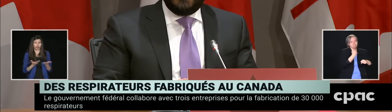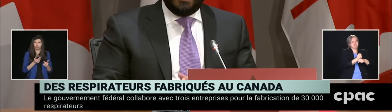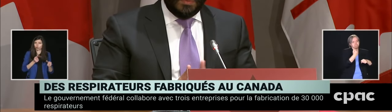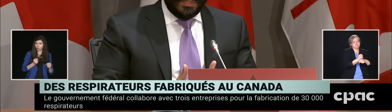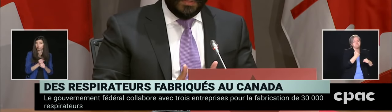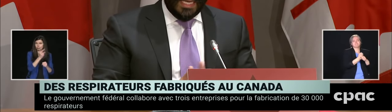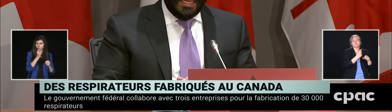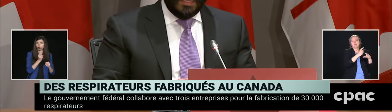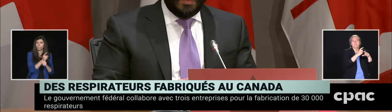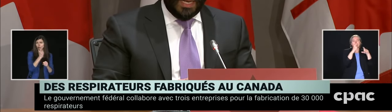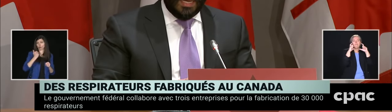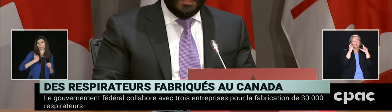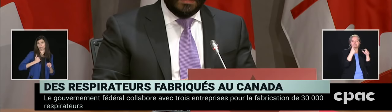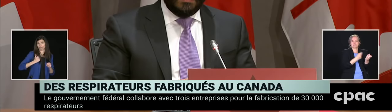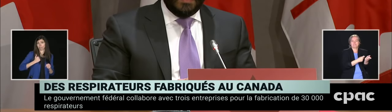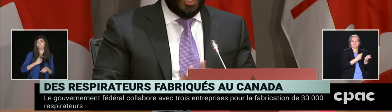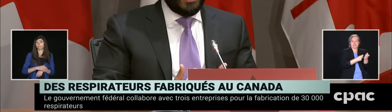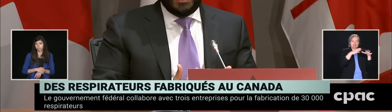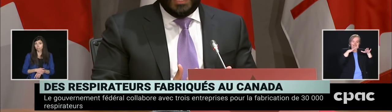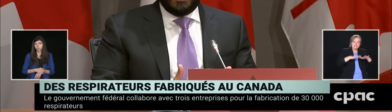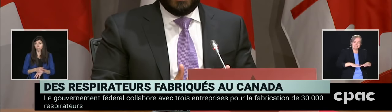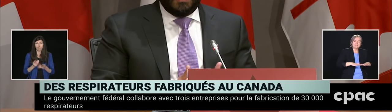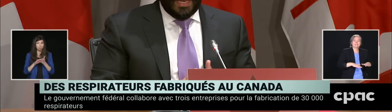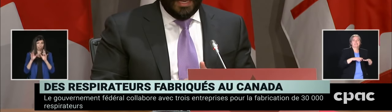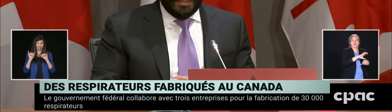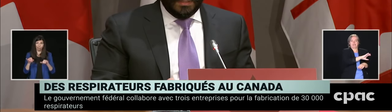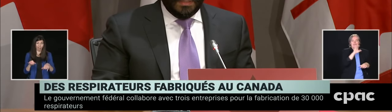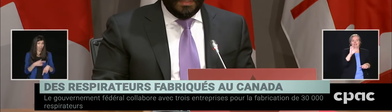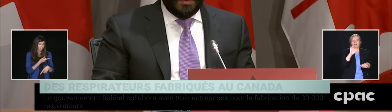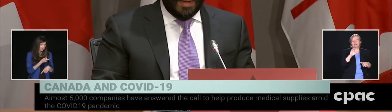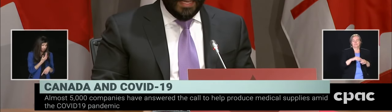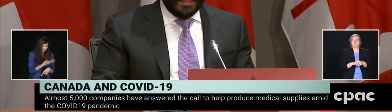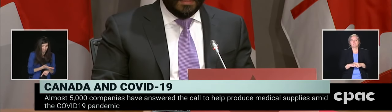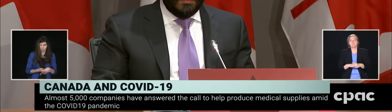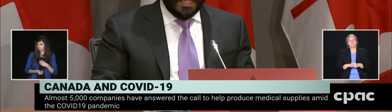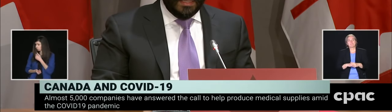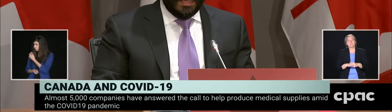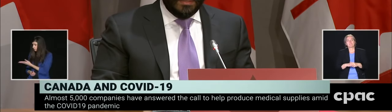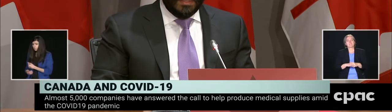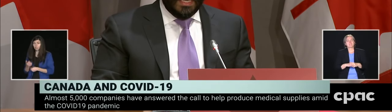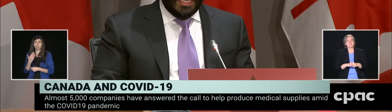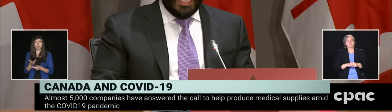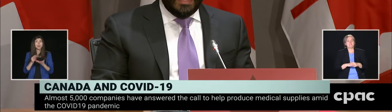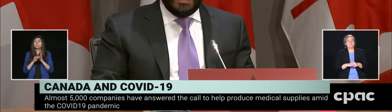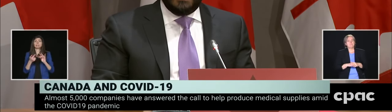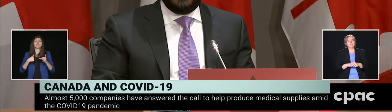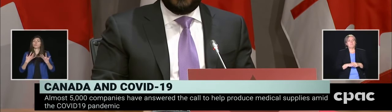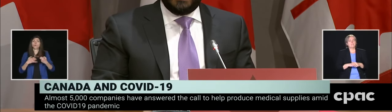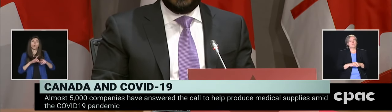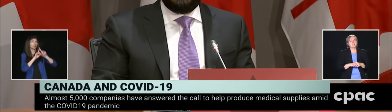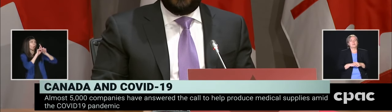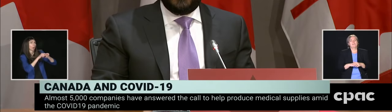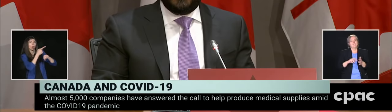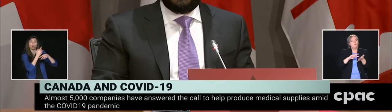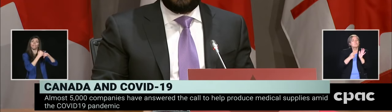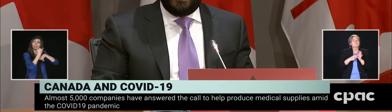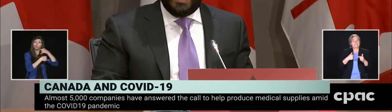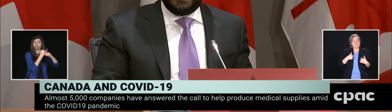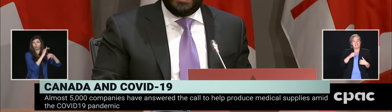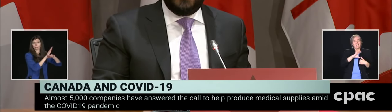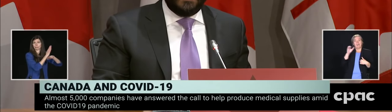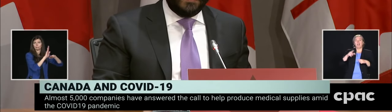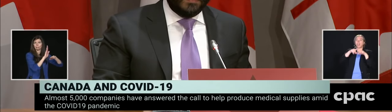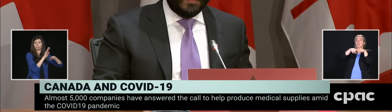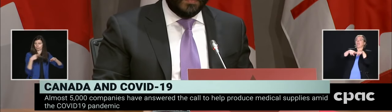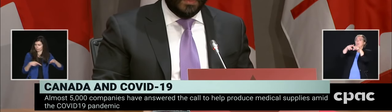These steps will reduce Canada's reliance on international suppliers for masks and ventilators, and this is critically important